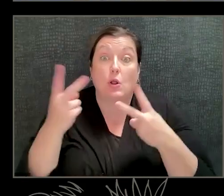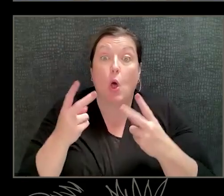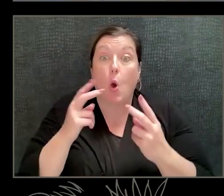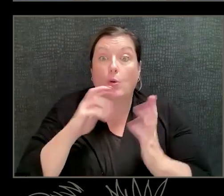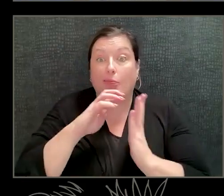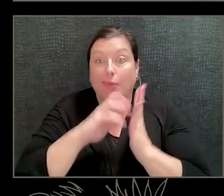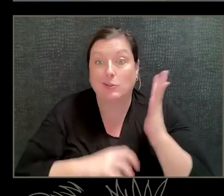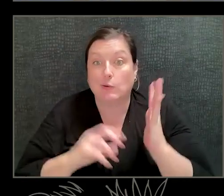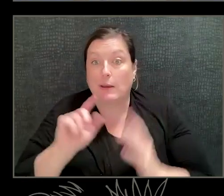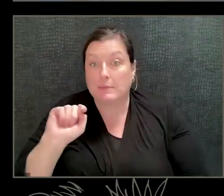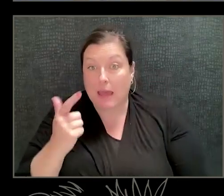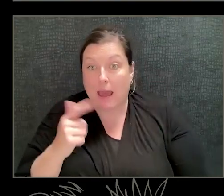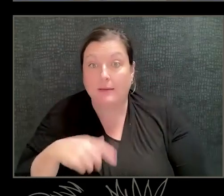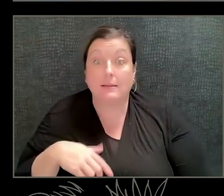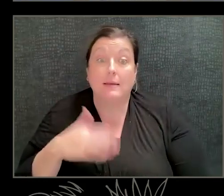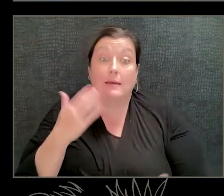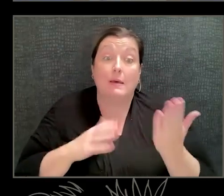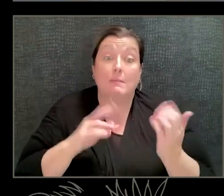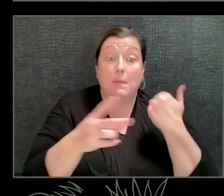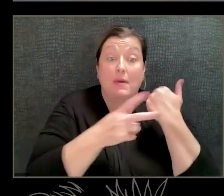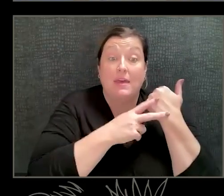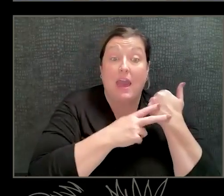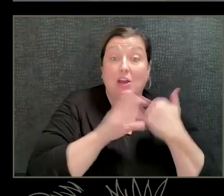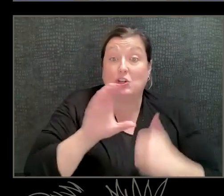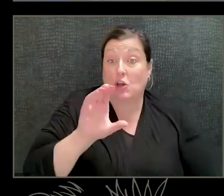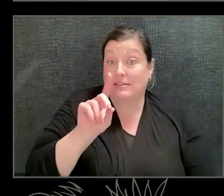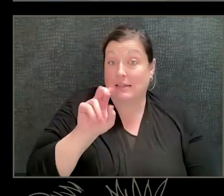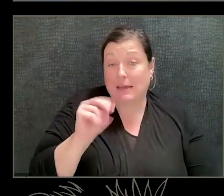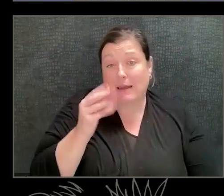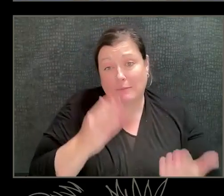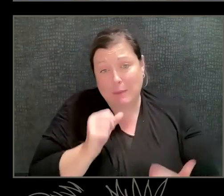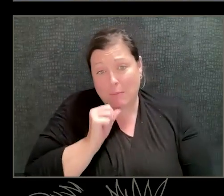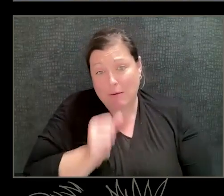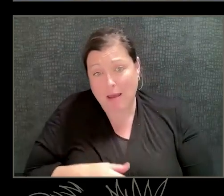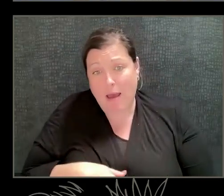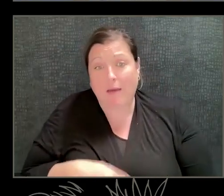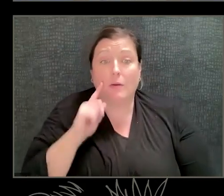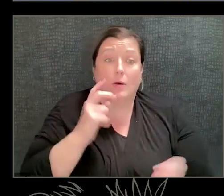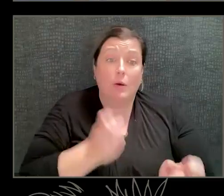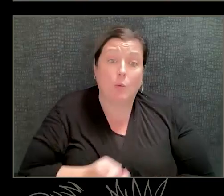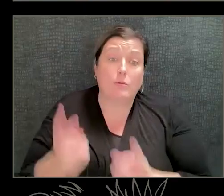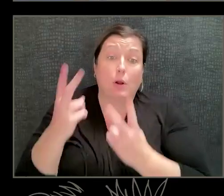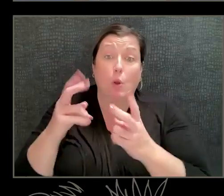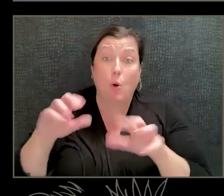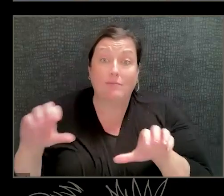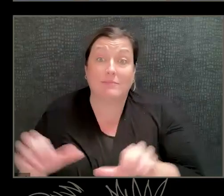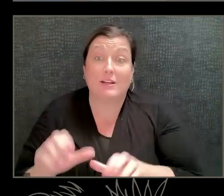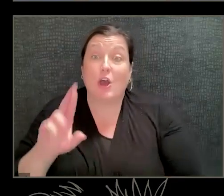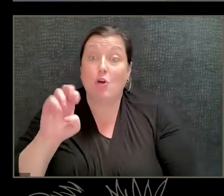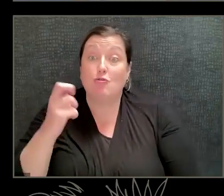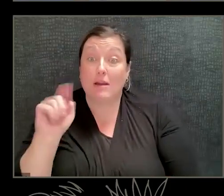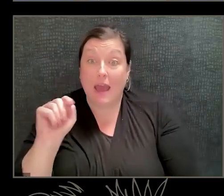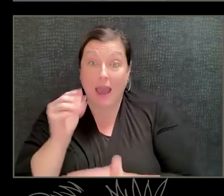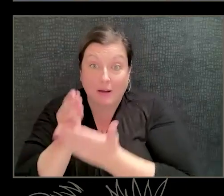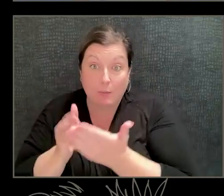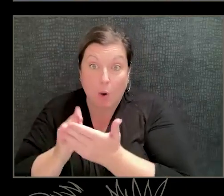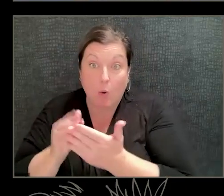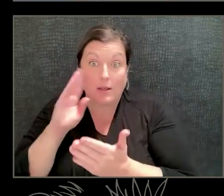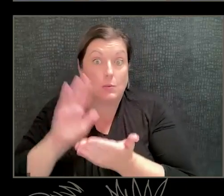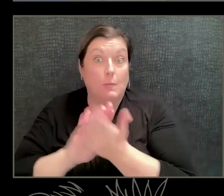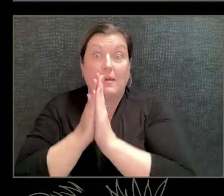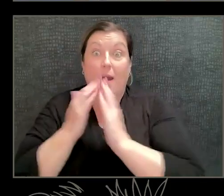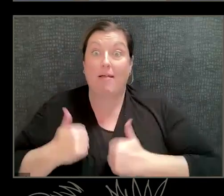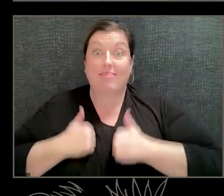on a CDN, or they might not. Once the script tags are loaded and parsed and executed, our React components are going to come to life. And then they're going